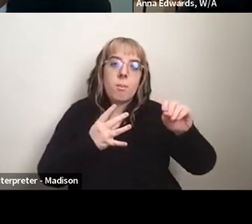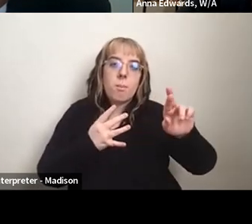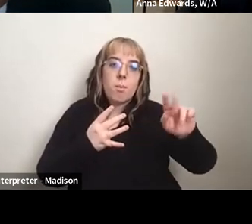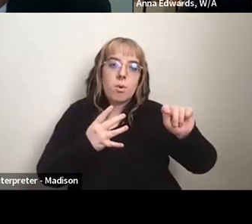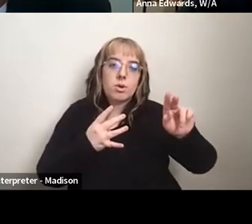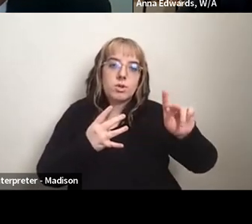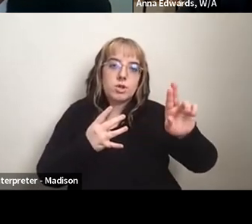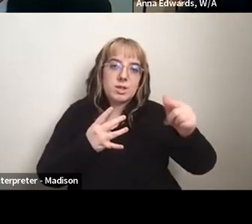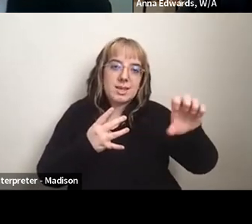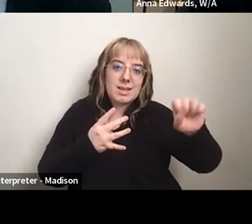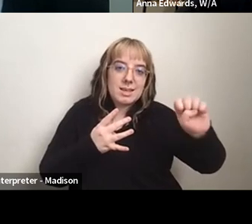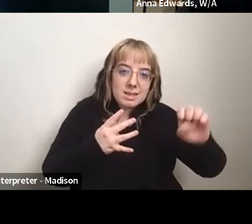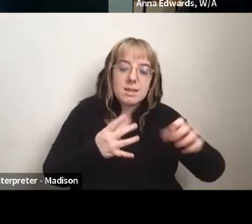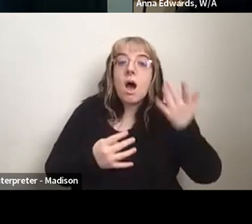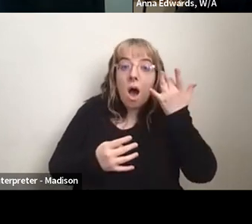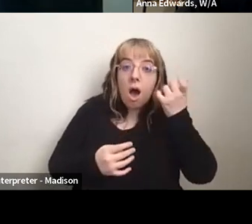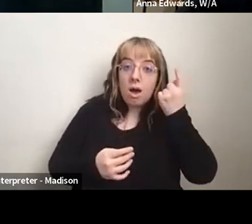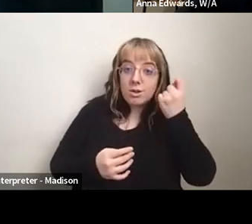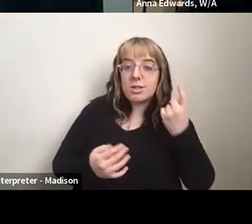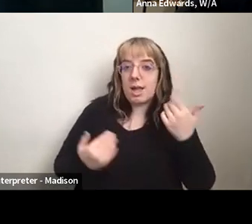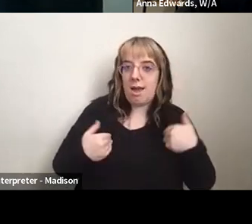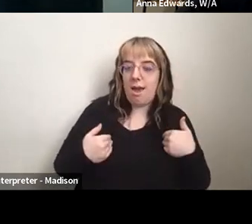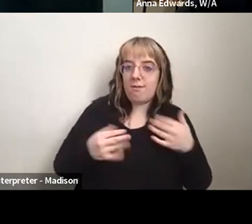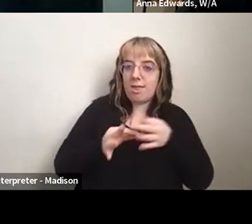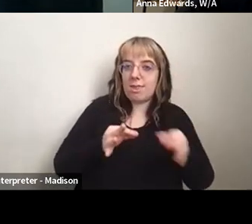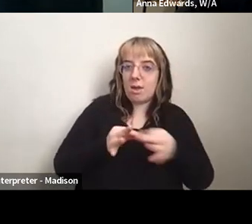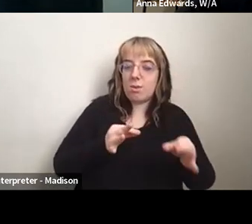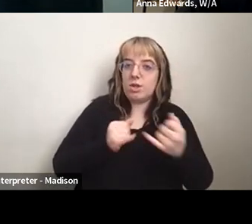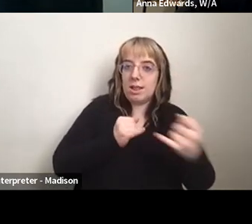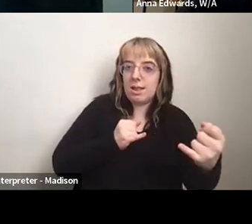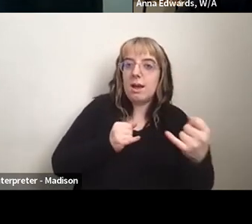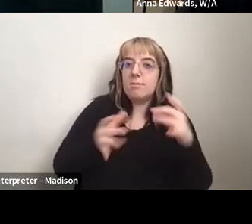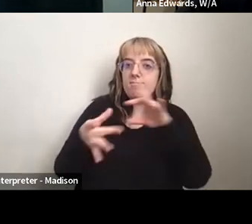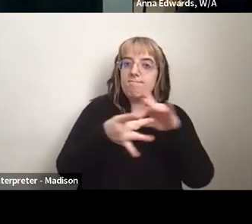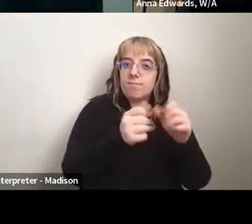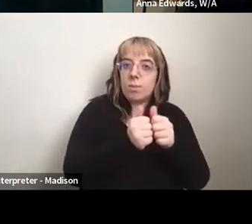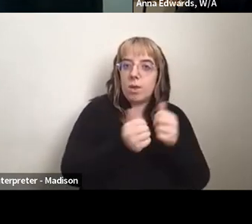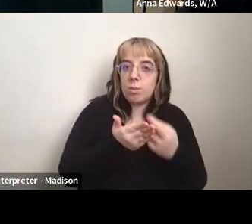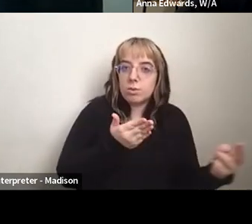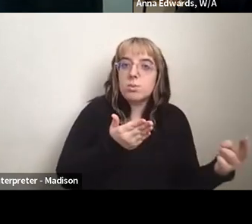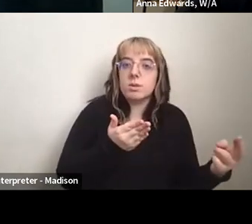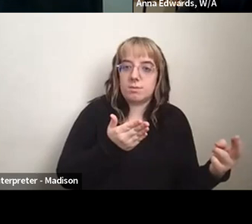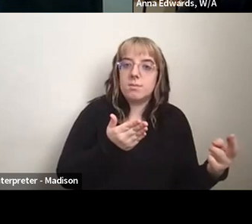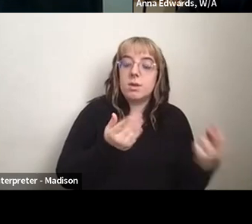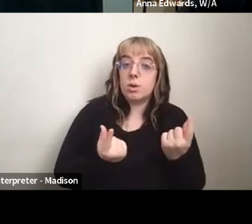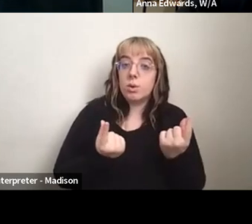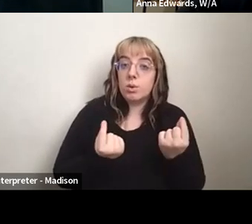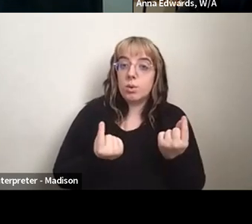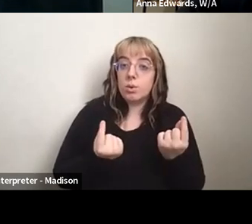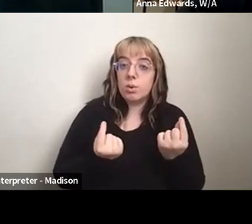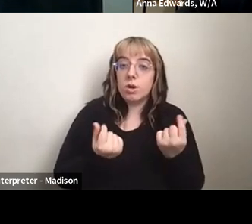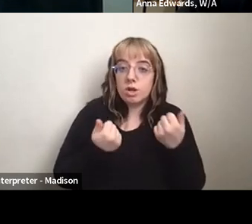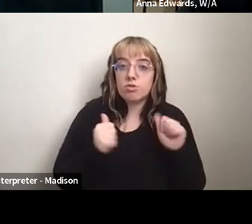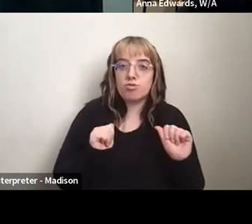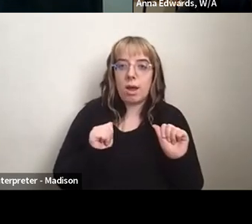languages here. But we have a language line that has hooked us with resources, and we have been